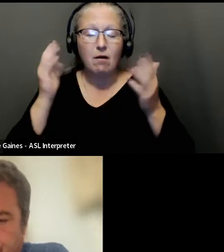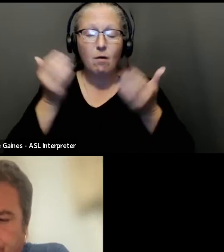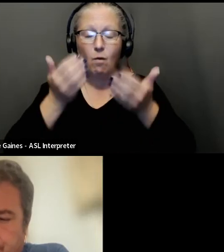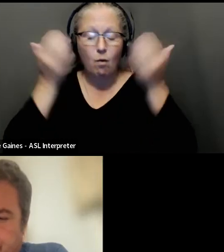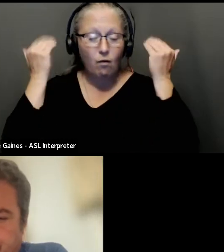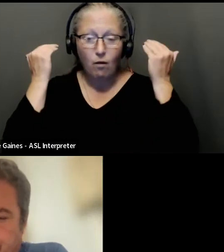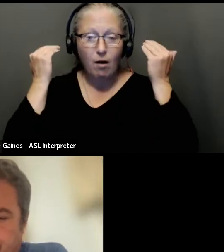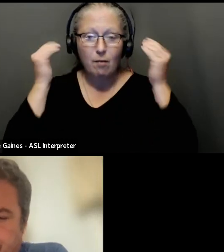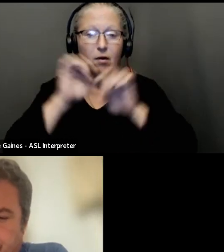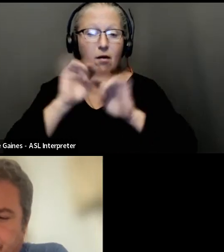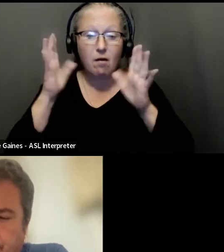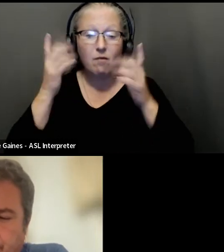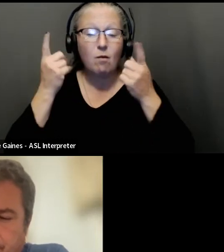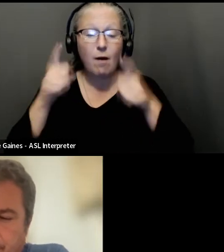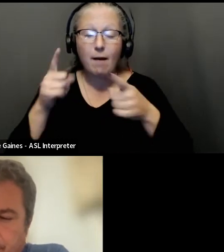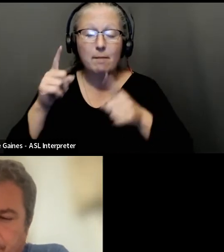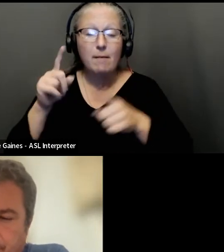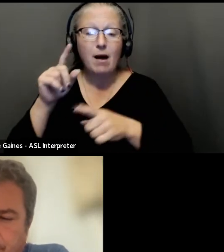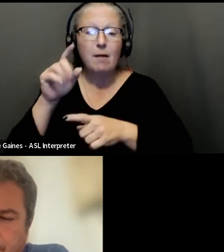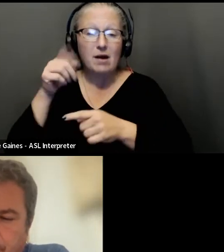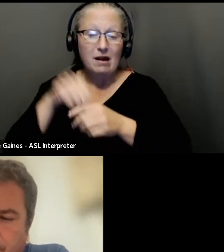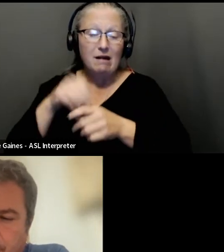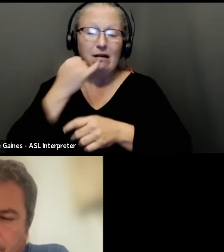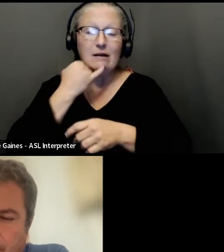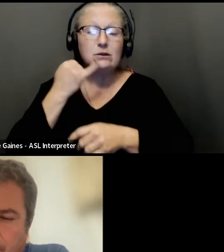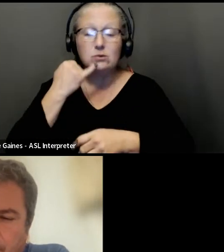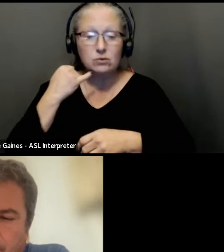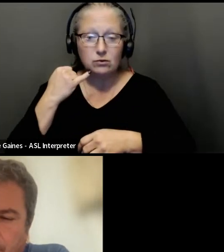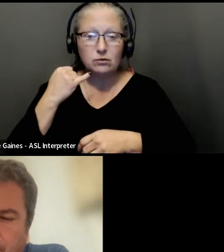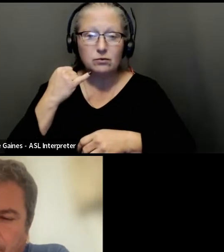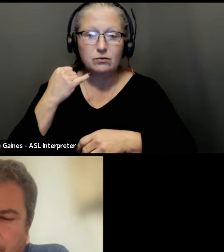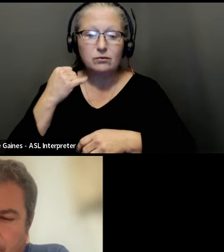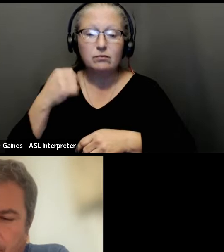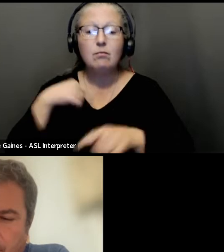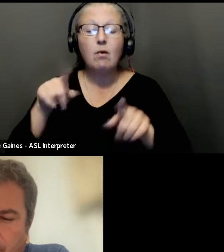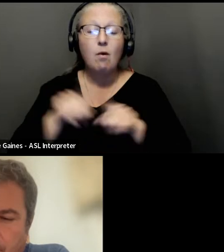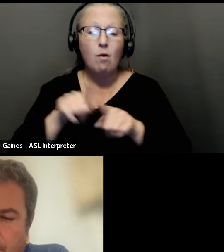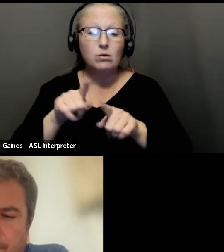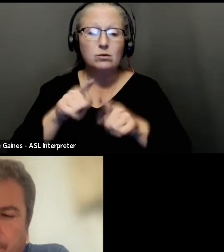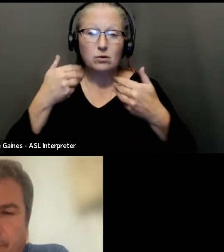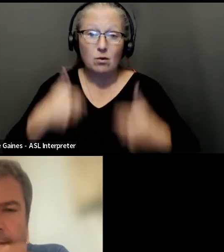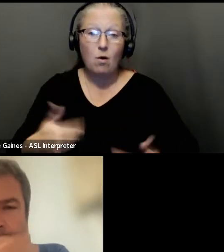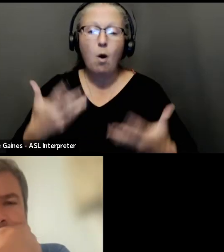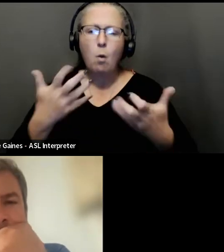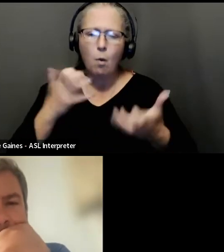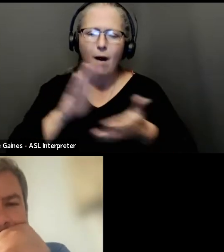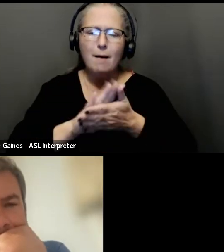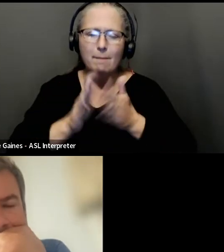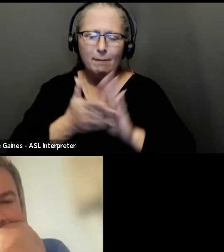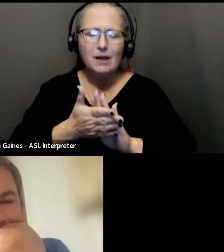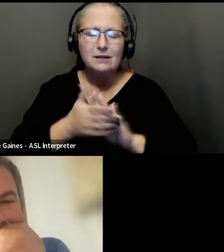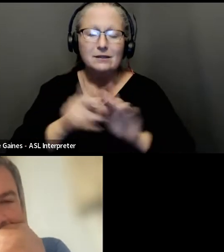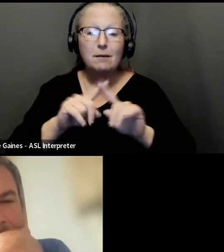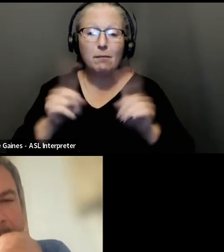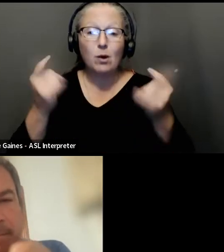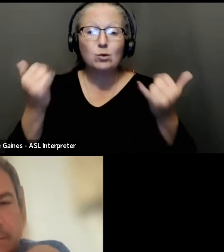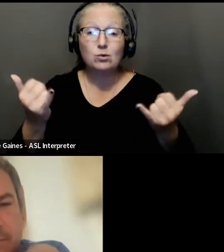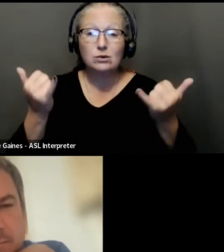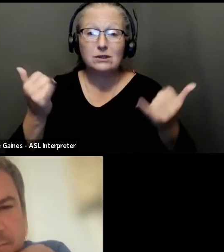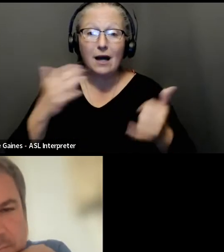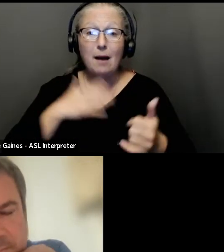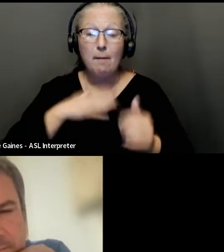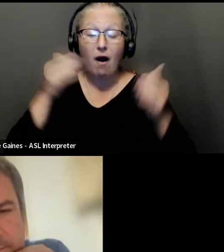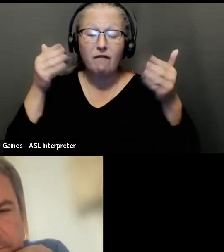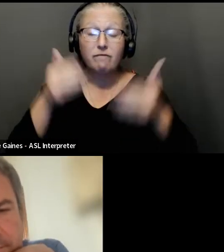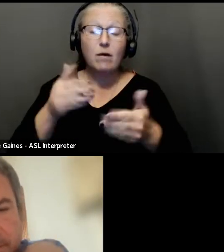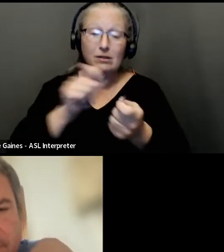overwhelmed by the atrocities and terrors that took place in Israel. I am also someone who wants peace. However, today, my focus